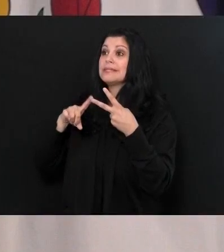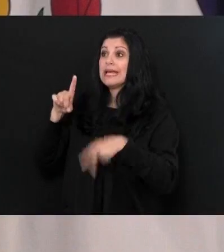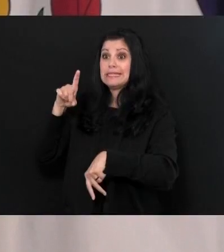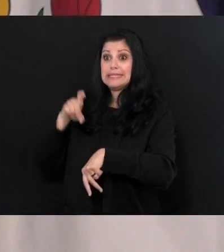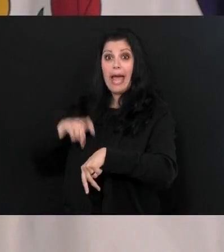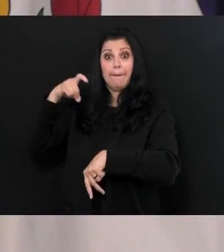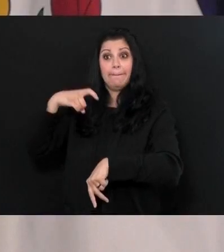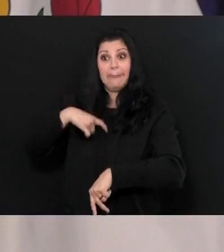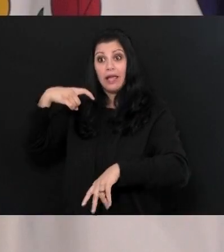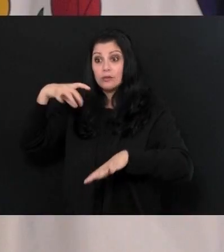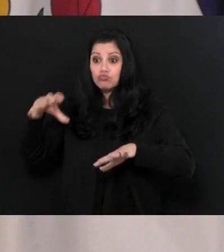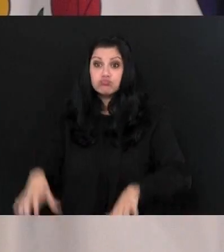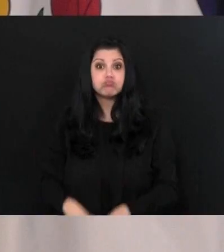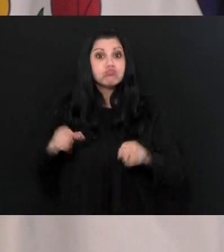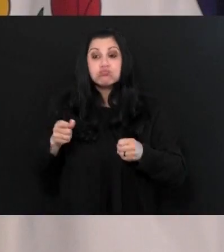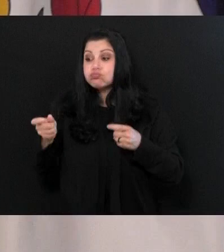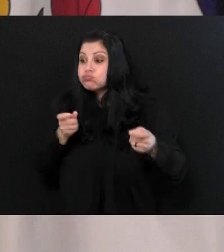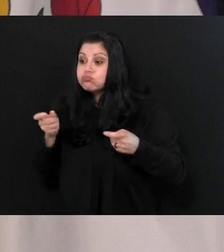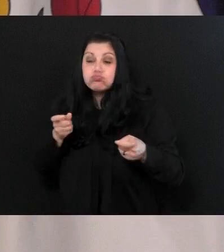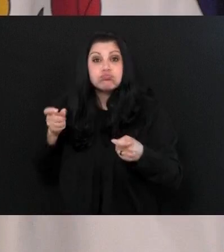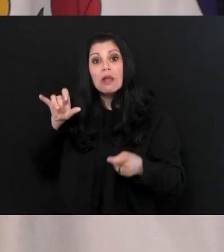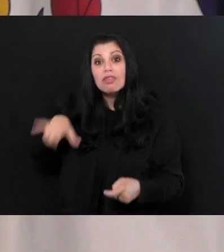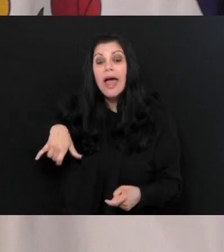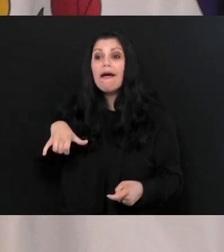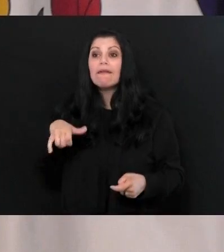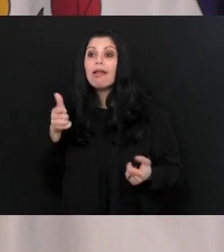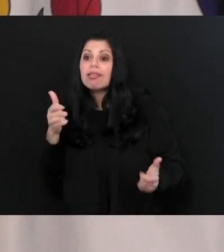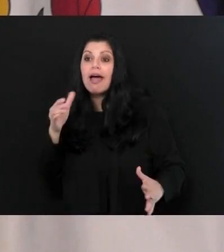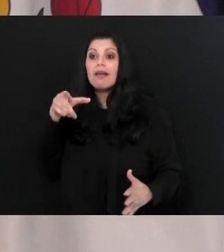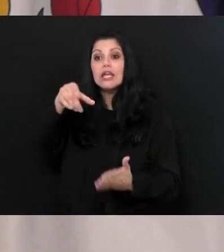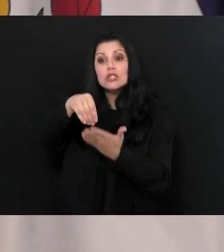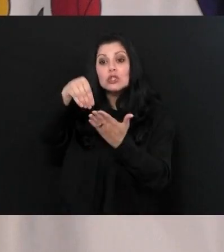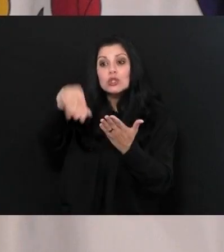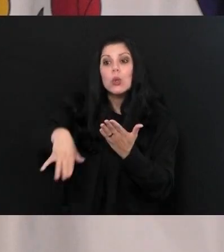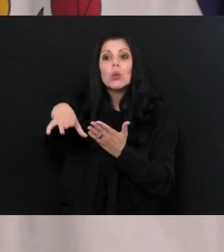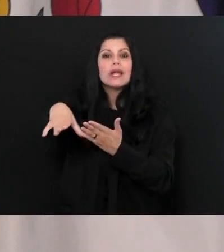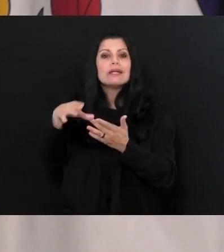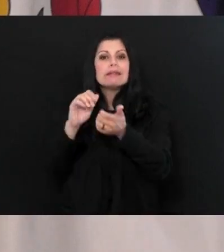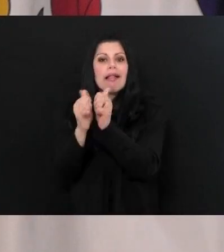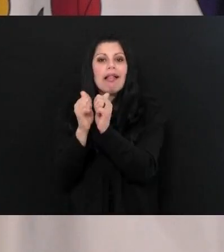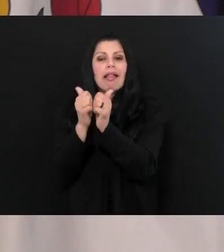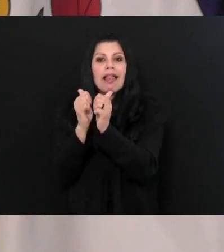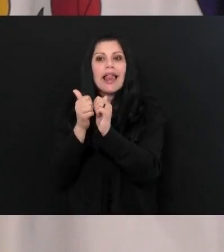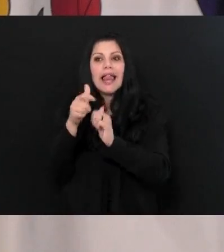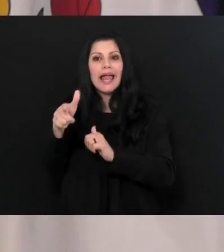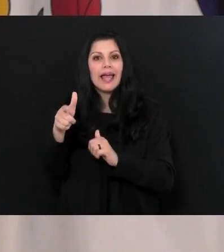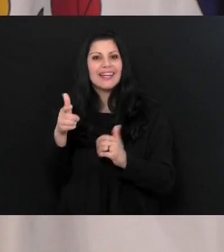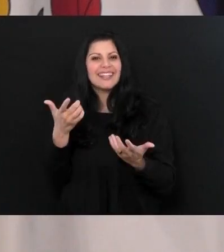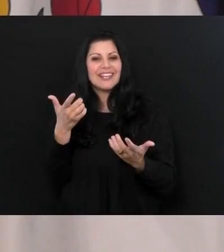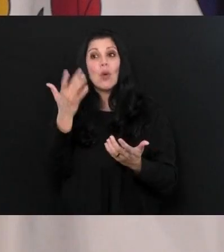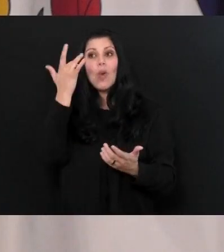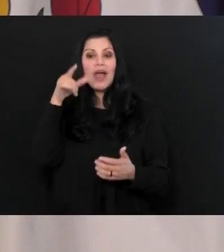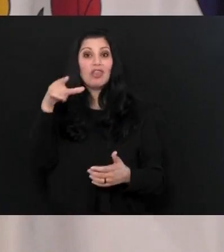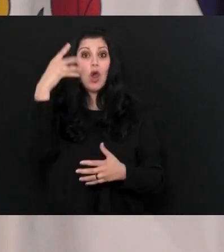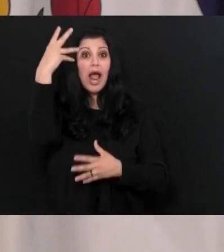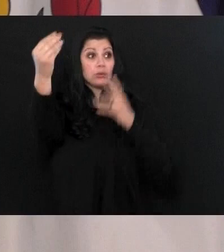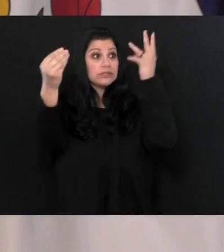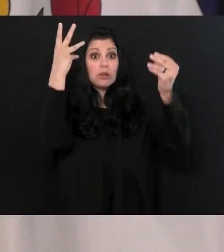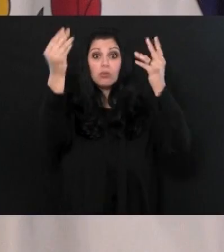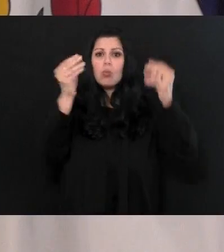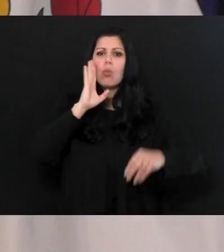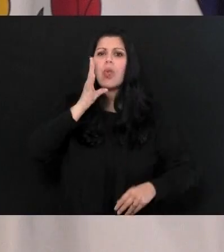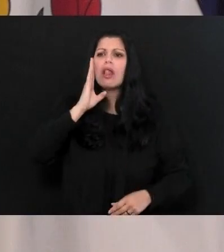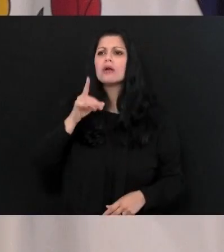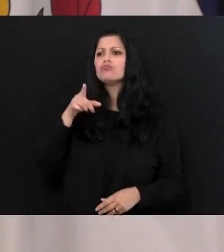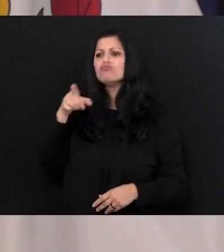me to step in, and allow these kids to be able to play? I mean, considering that they're outside, considering that they've